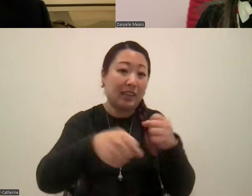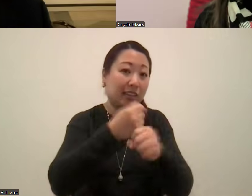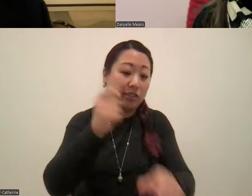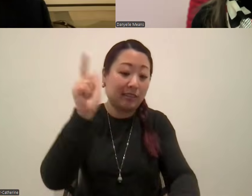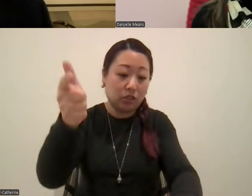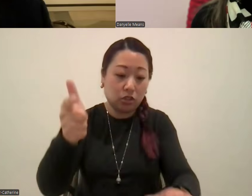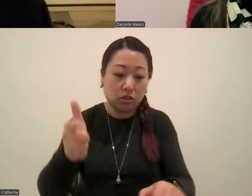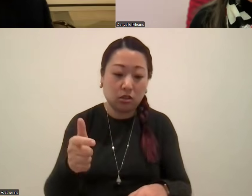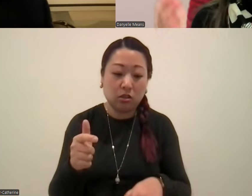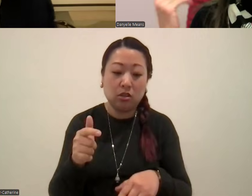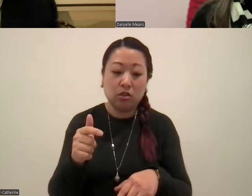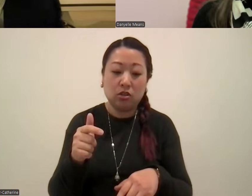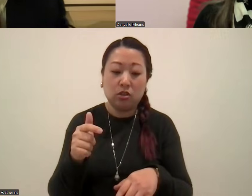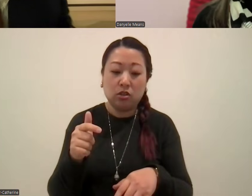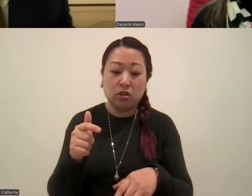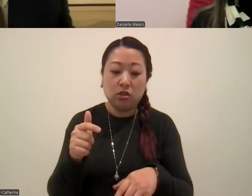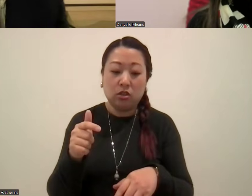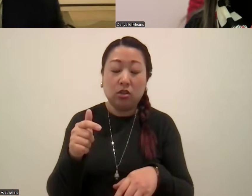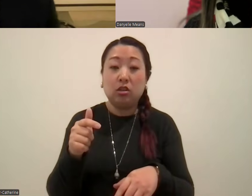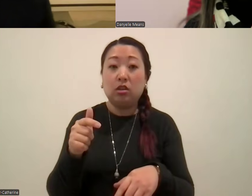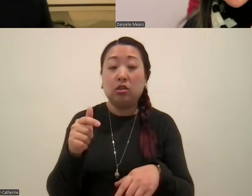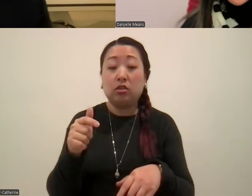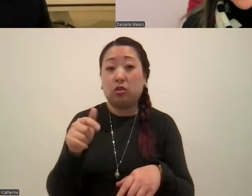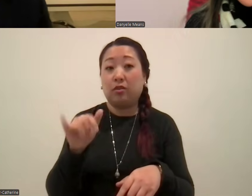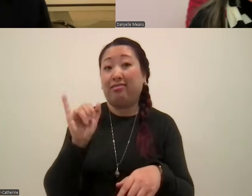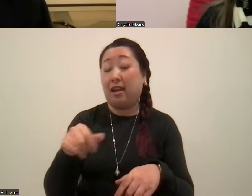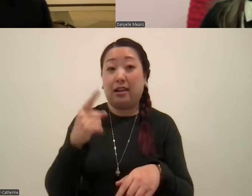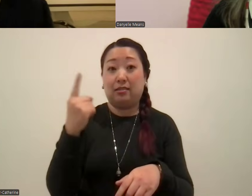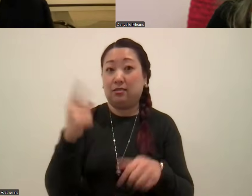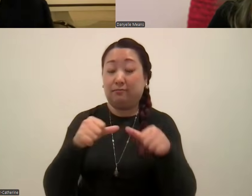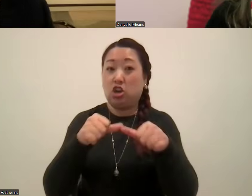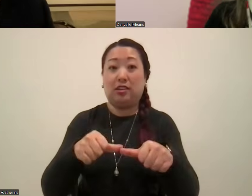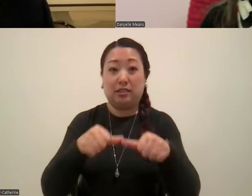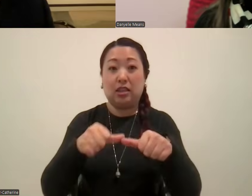so it's something that is a constant.